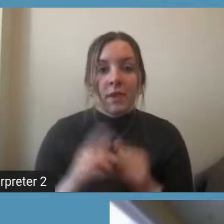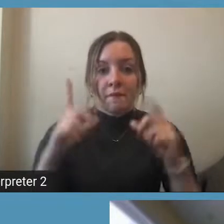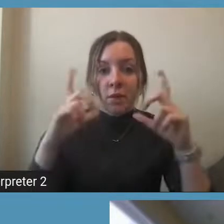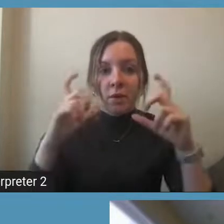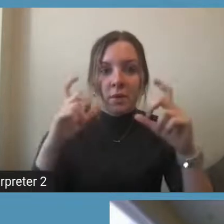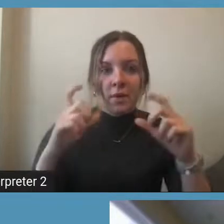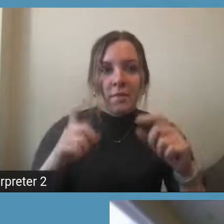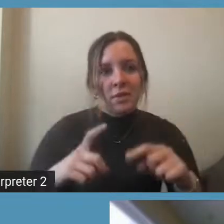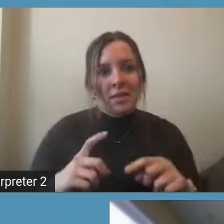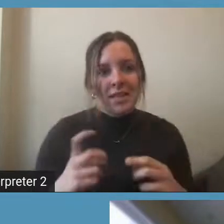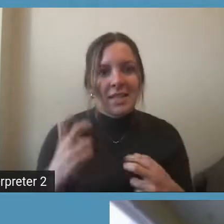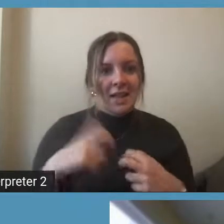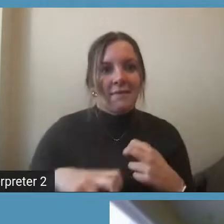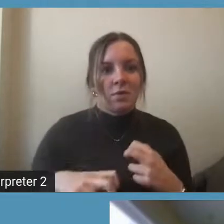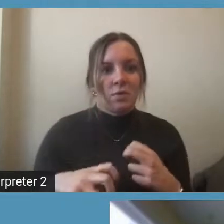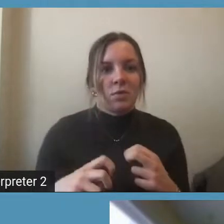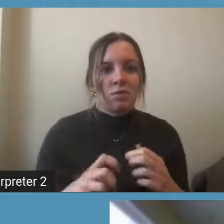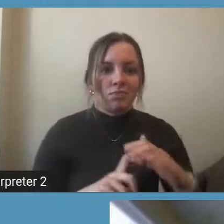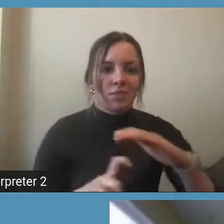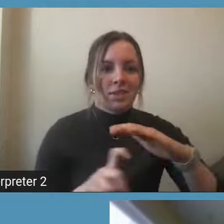for example.